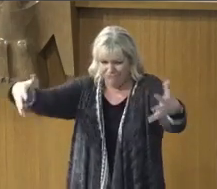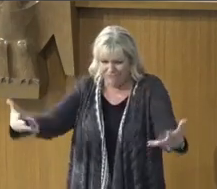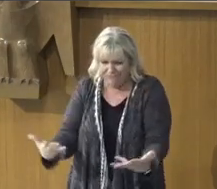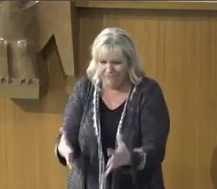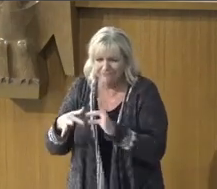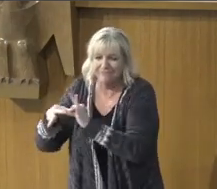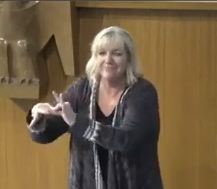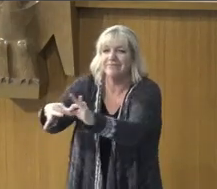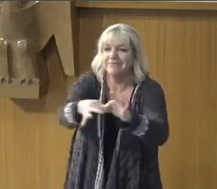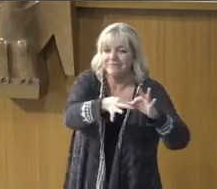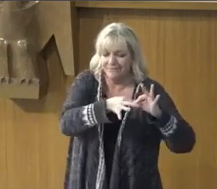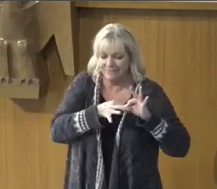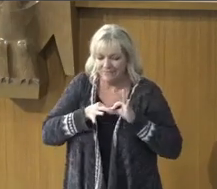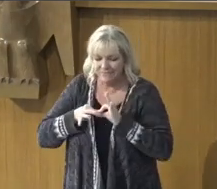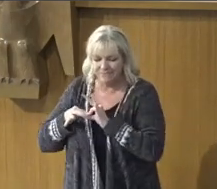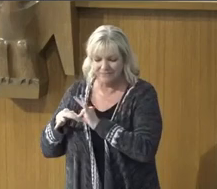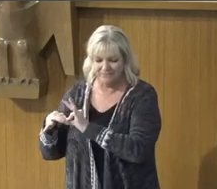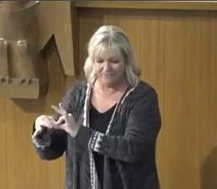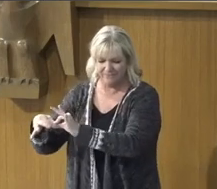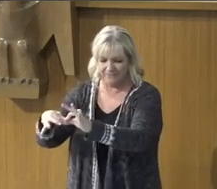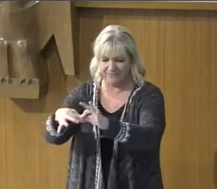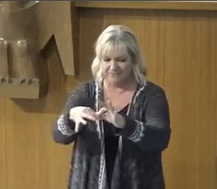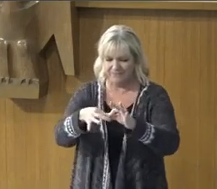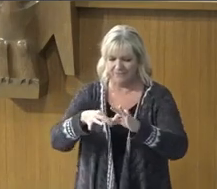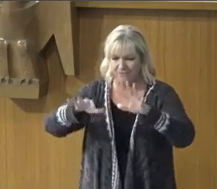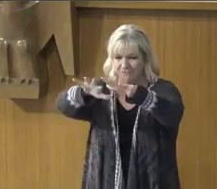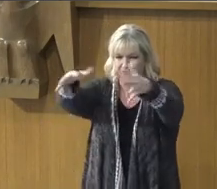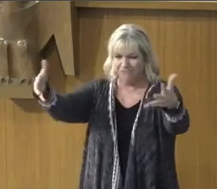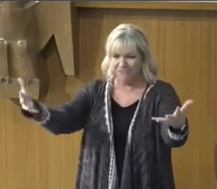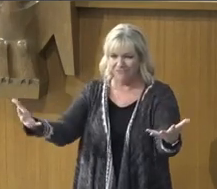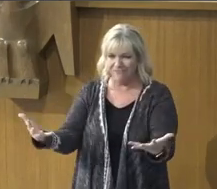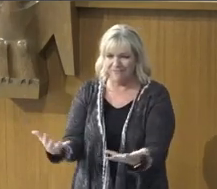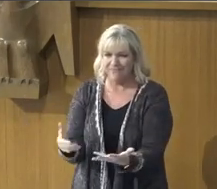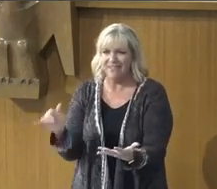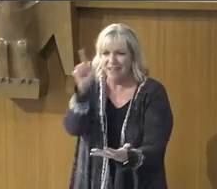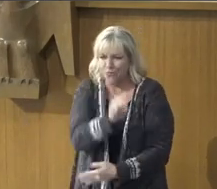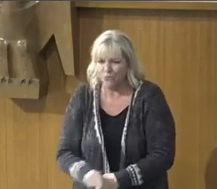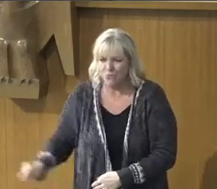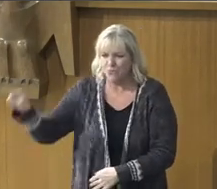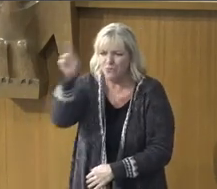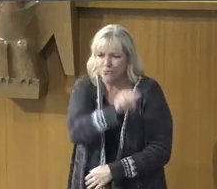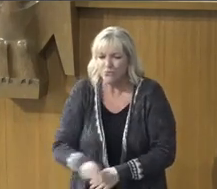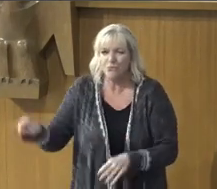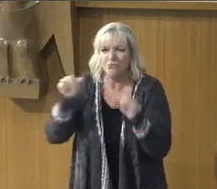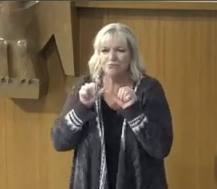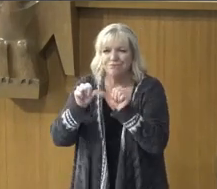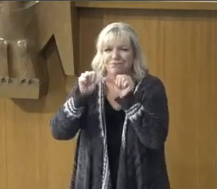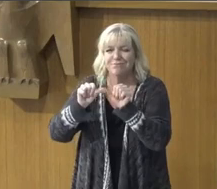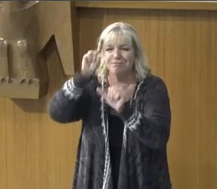connected to each other In a circle, in a hoop that never